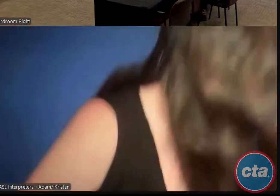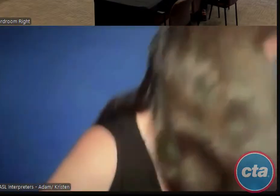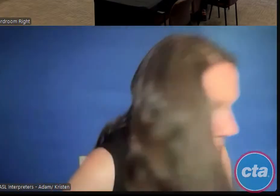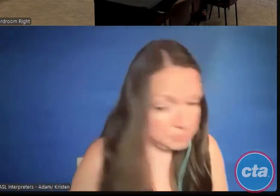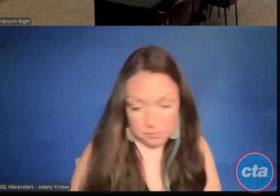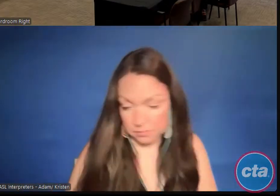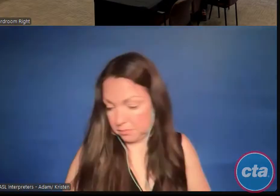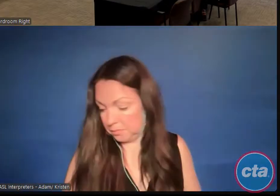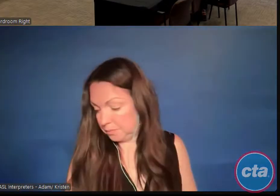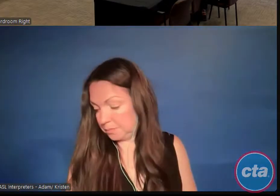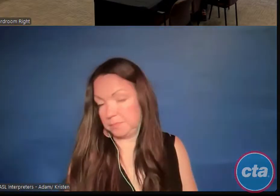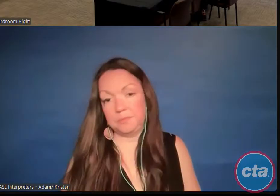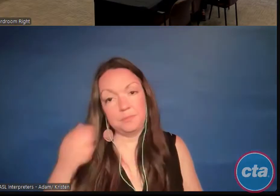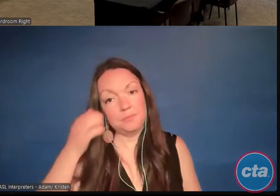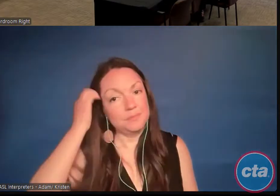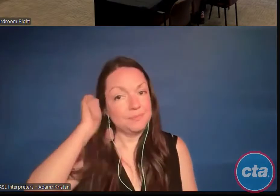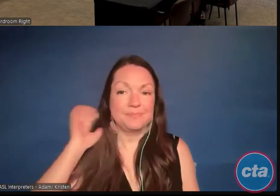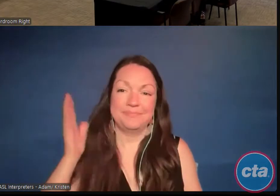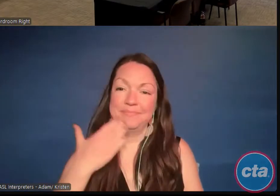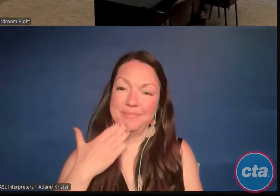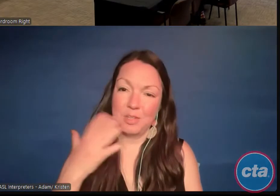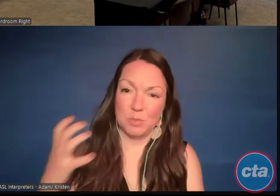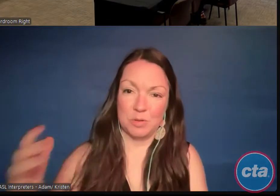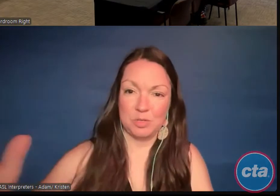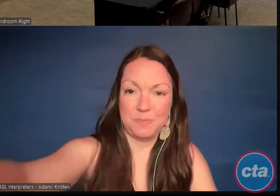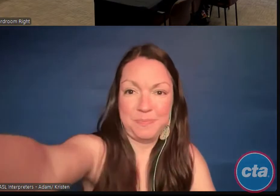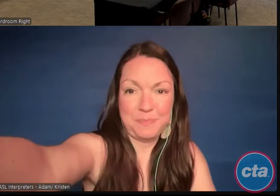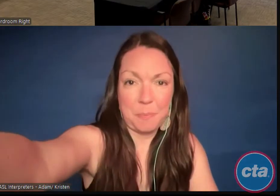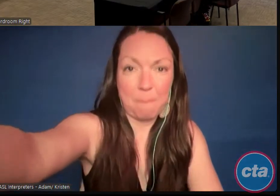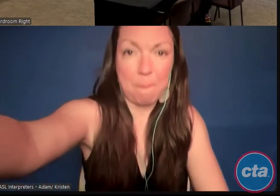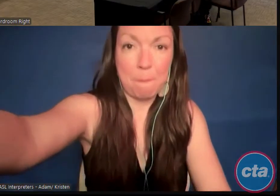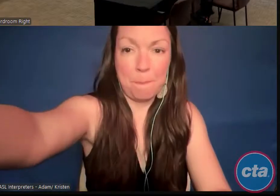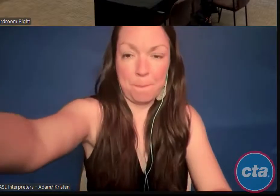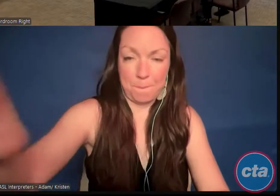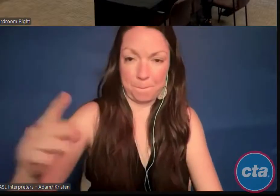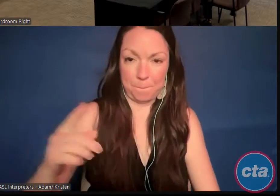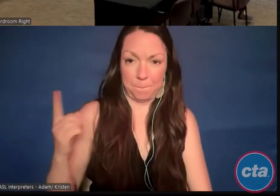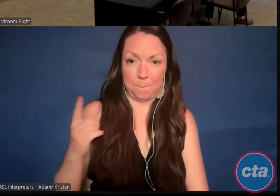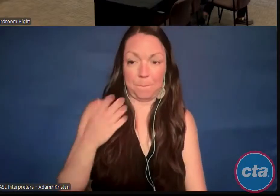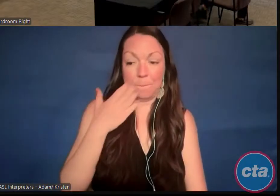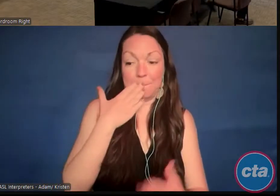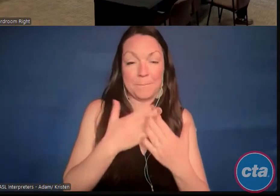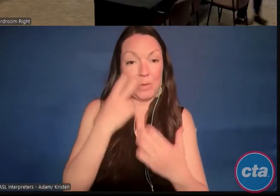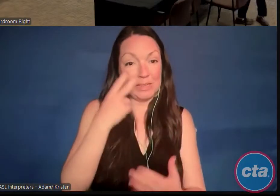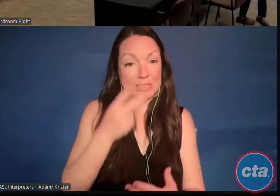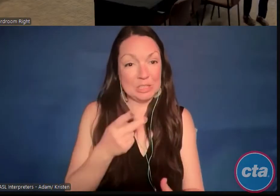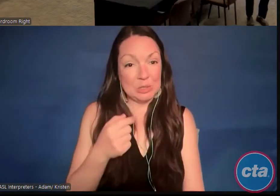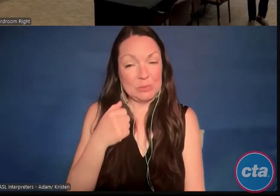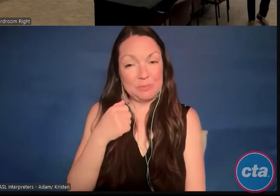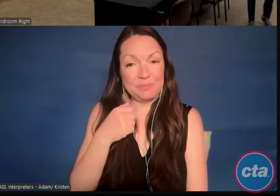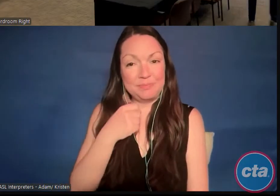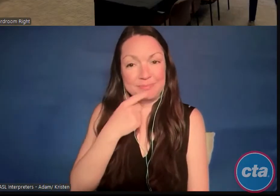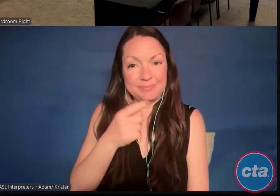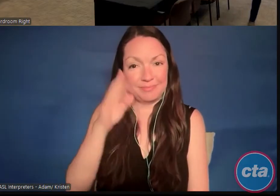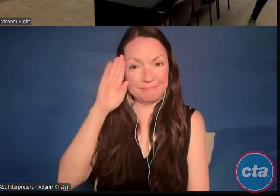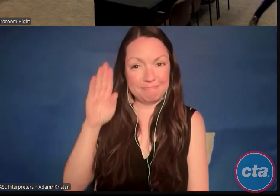Well, thank you so much. It's always good to see you guys. Good to see you, and please give Leah my regards.